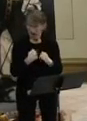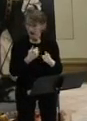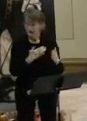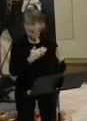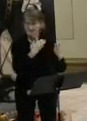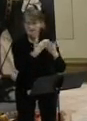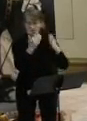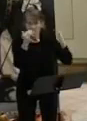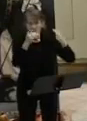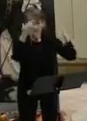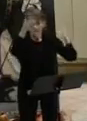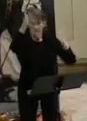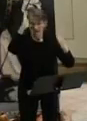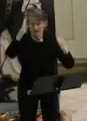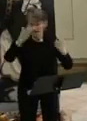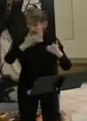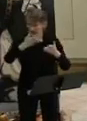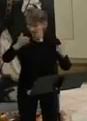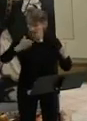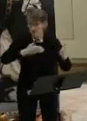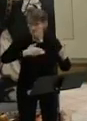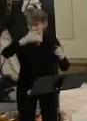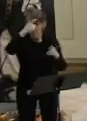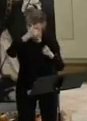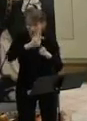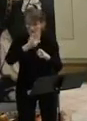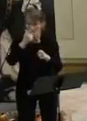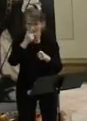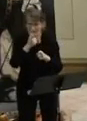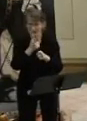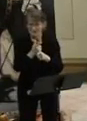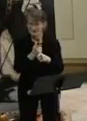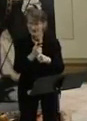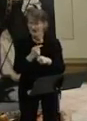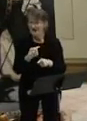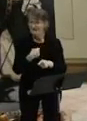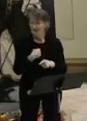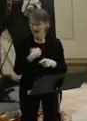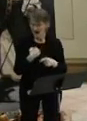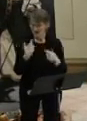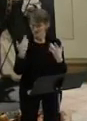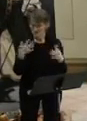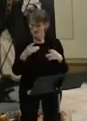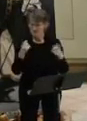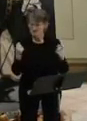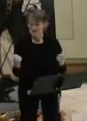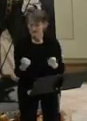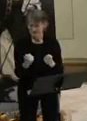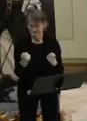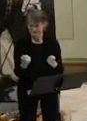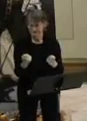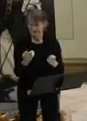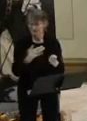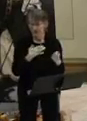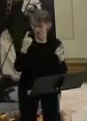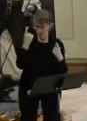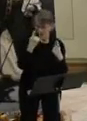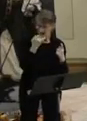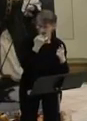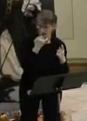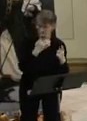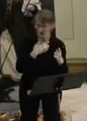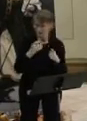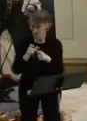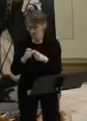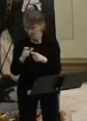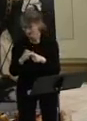I confess to Almighty God and to you, my brothers and sisters, that I have greatly sinned in my